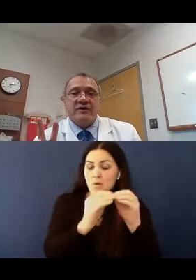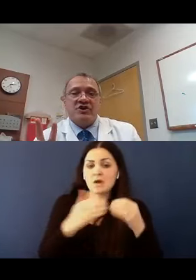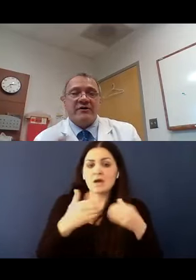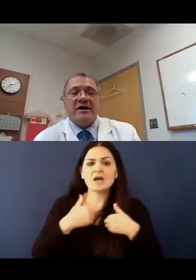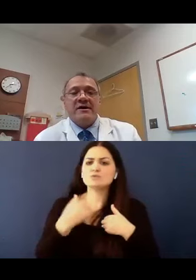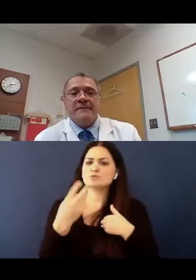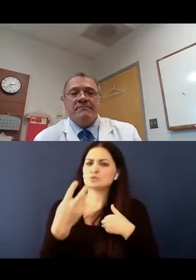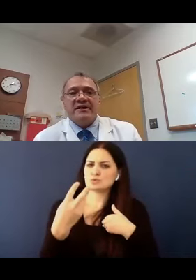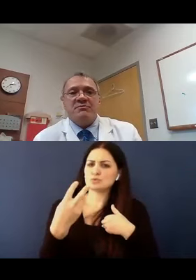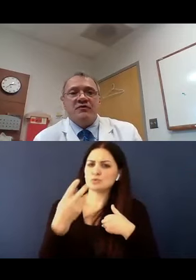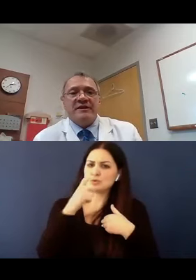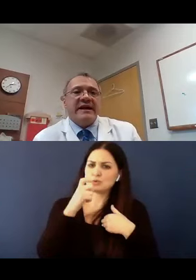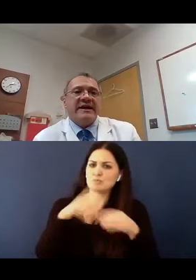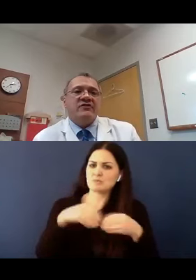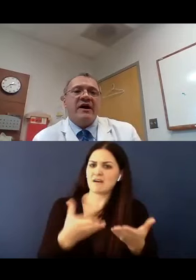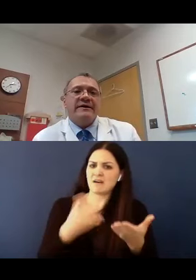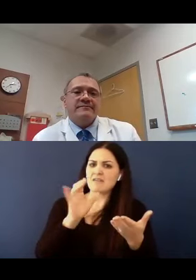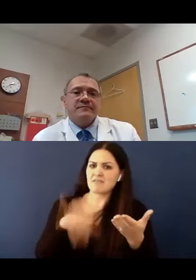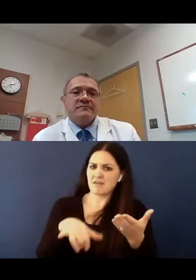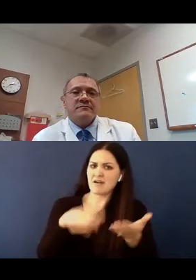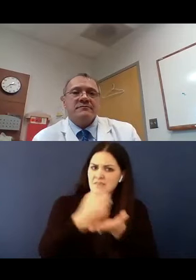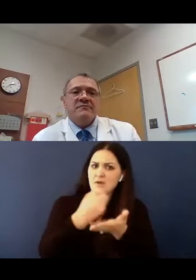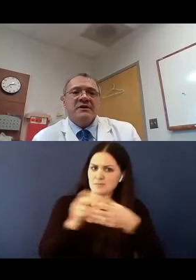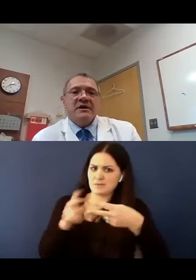Lilly and Regeneron. Let's move to the next slide.